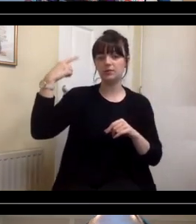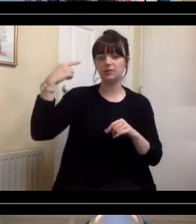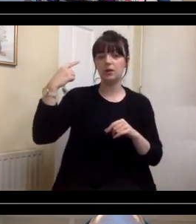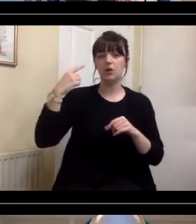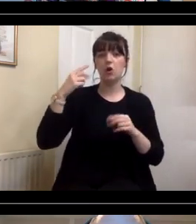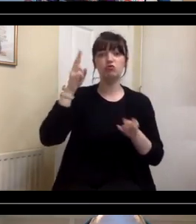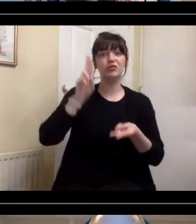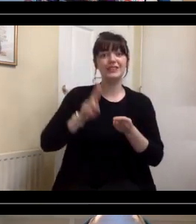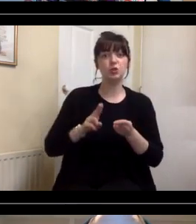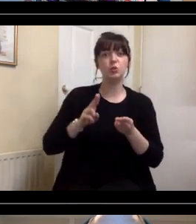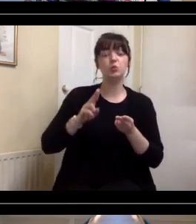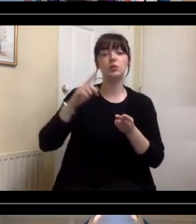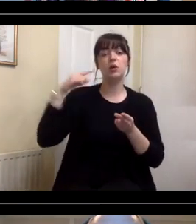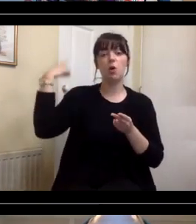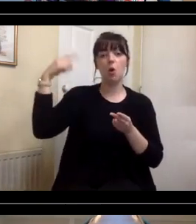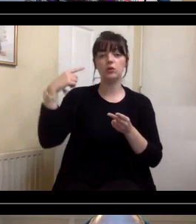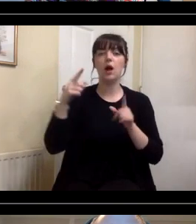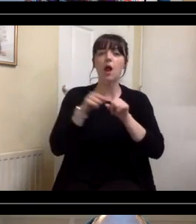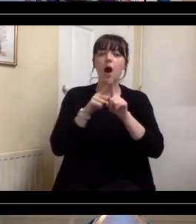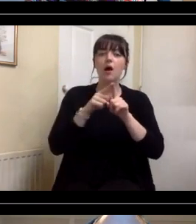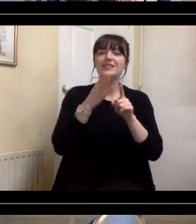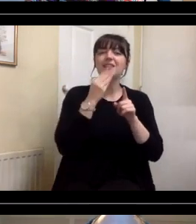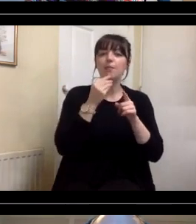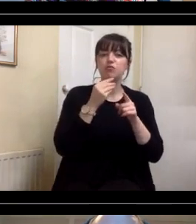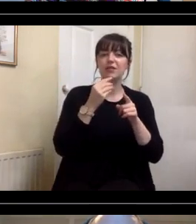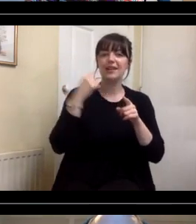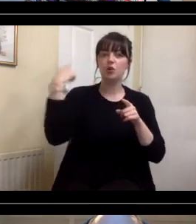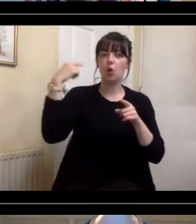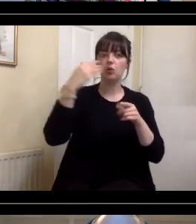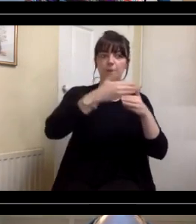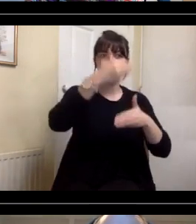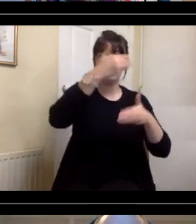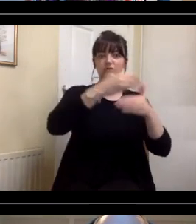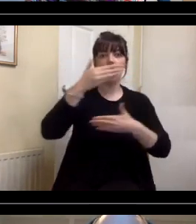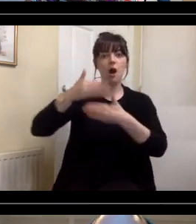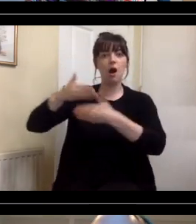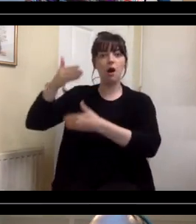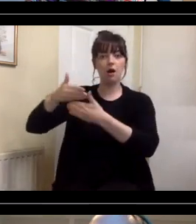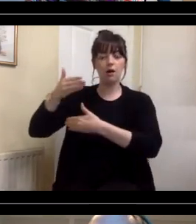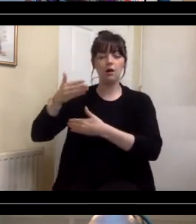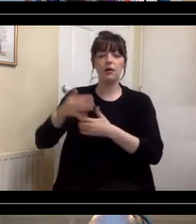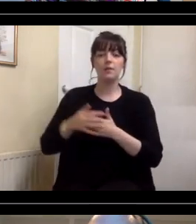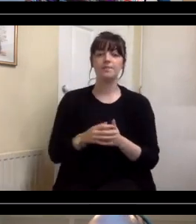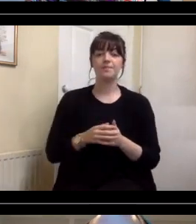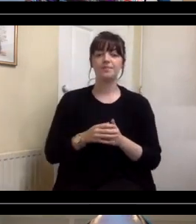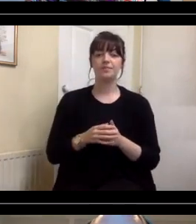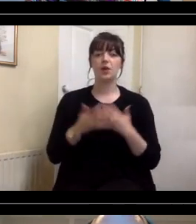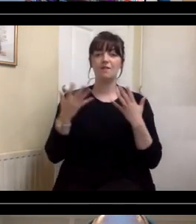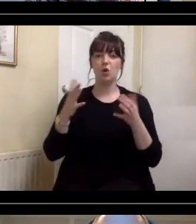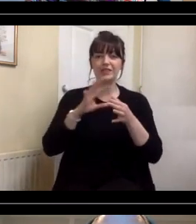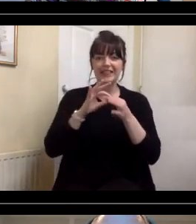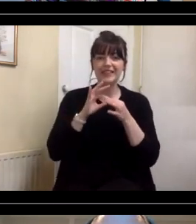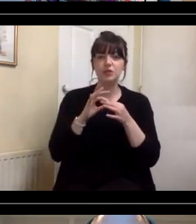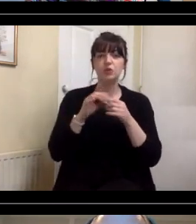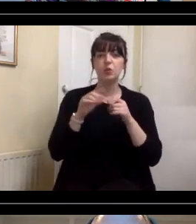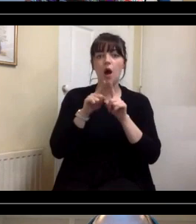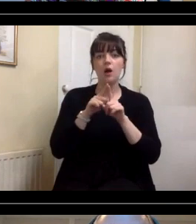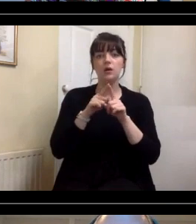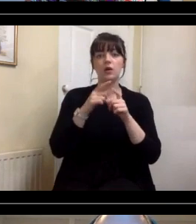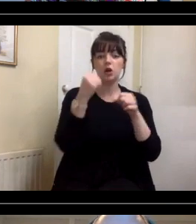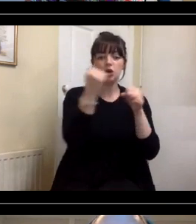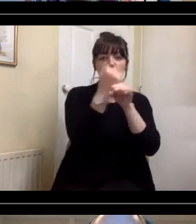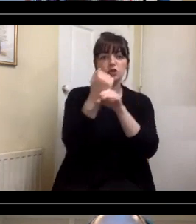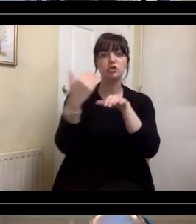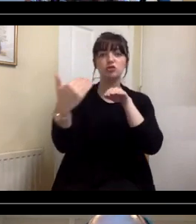with temporary noise barriers and earth bunds, dealing with construction traffic by